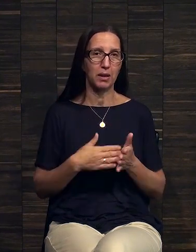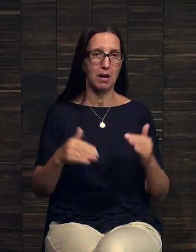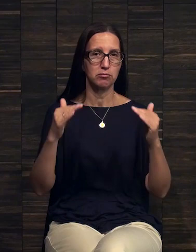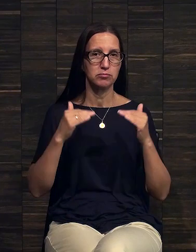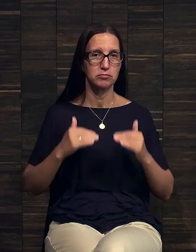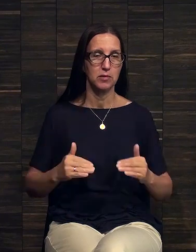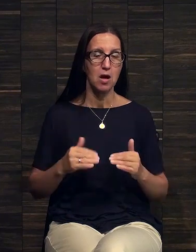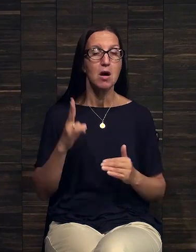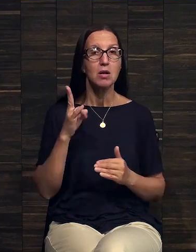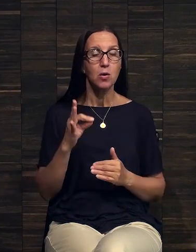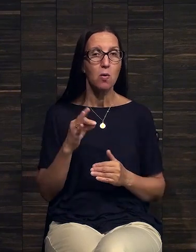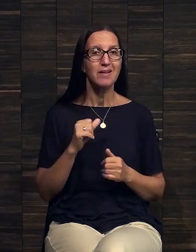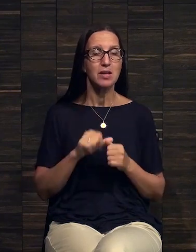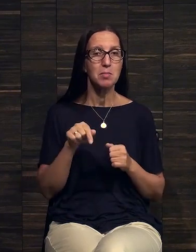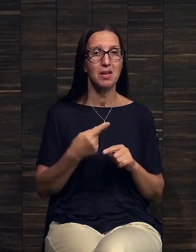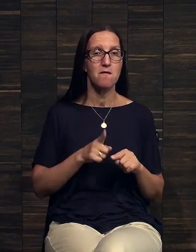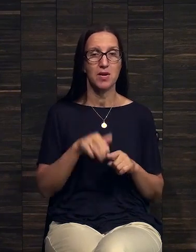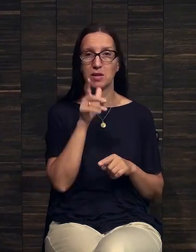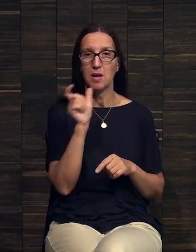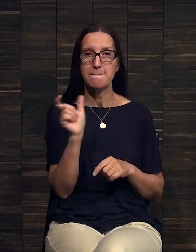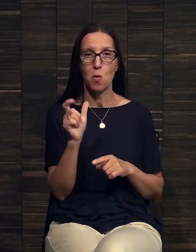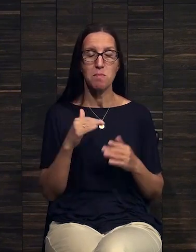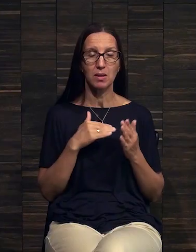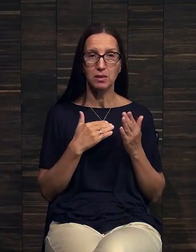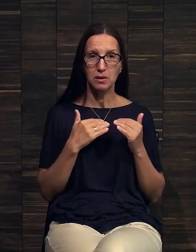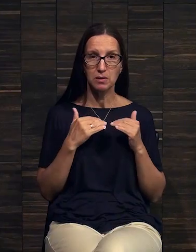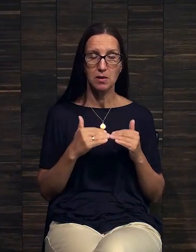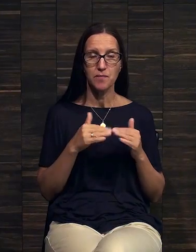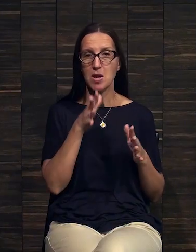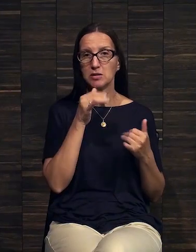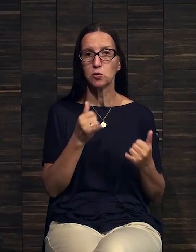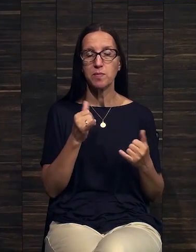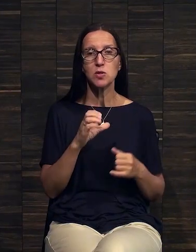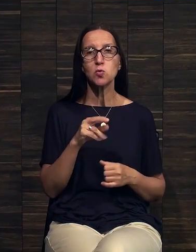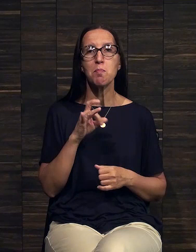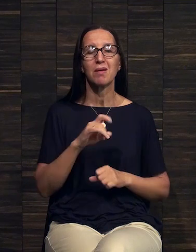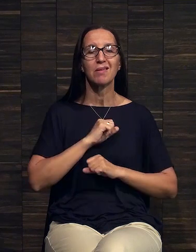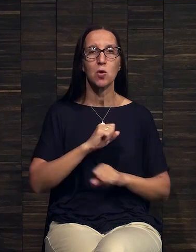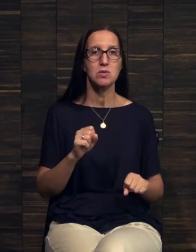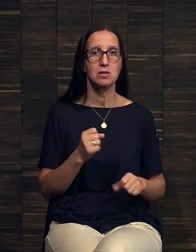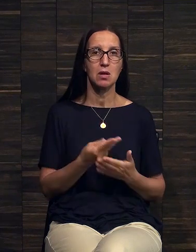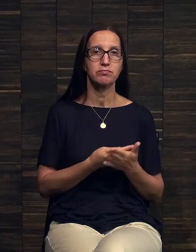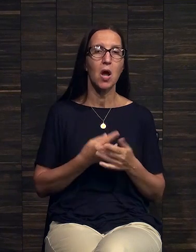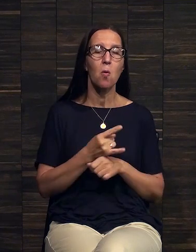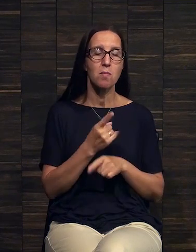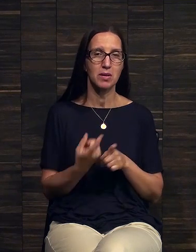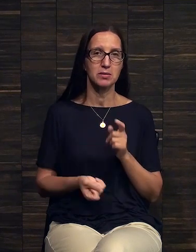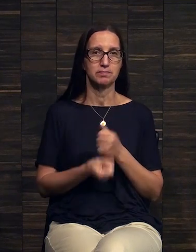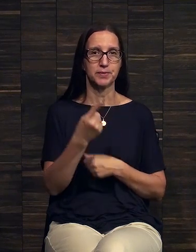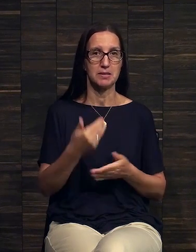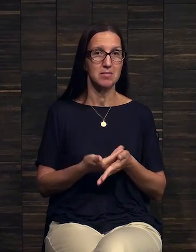This is the lowest point of comics on the one hand, but at the same time, the